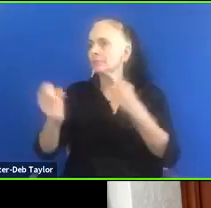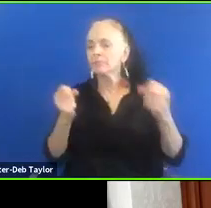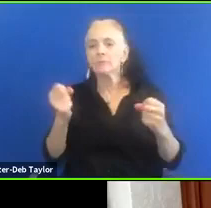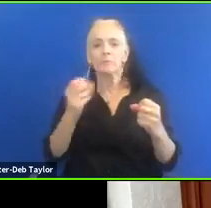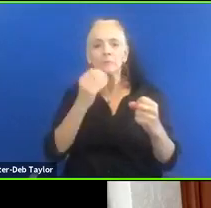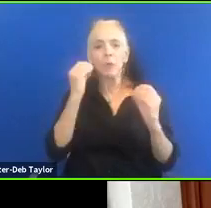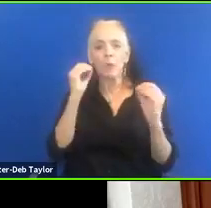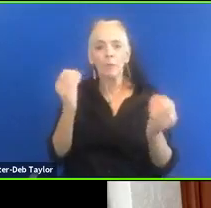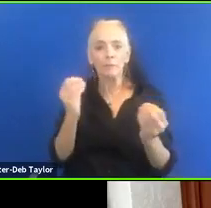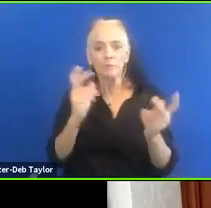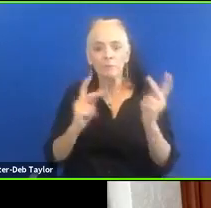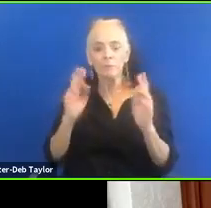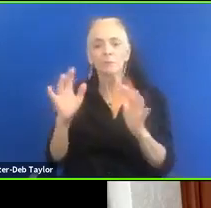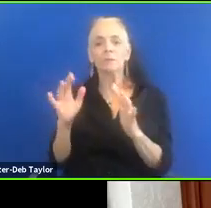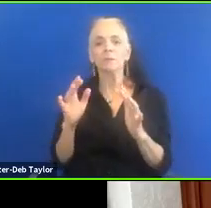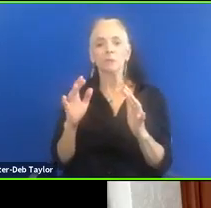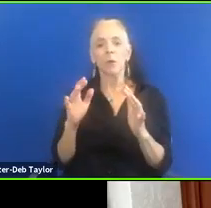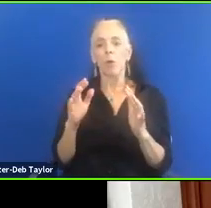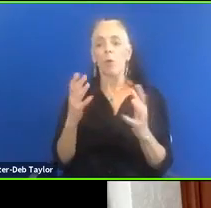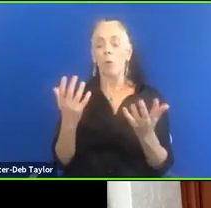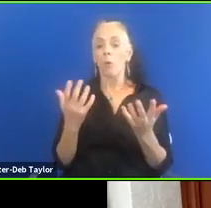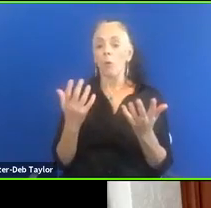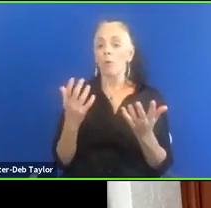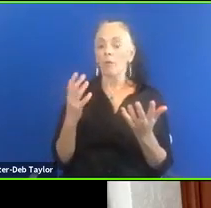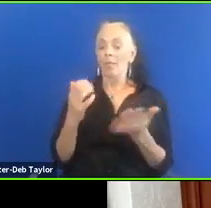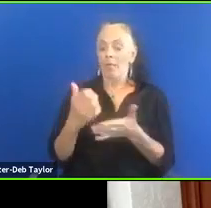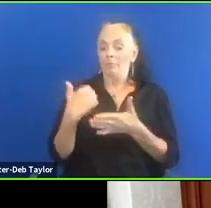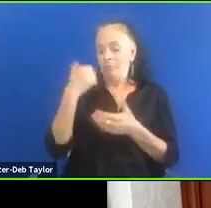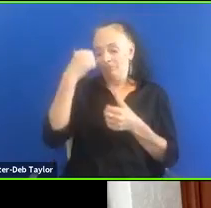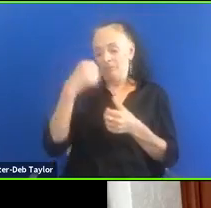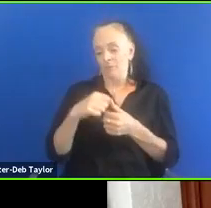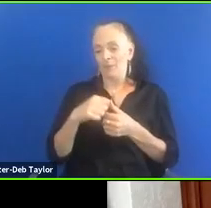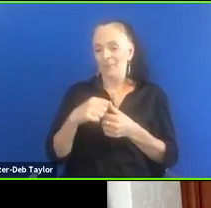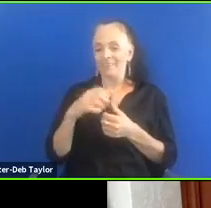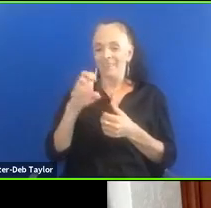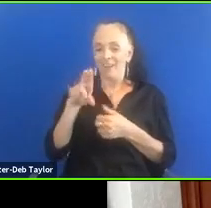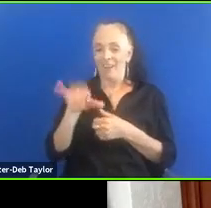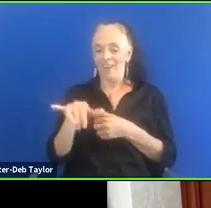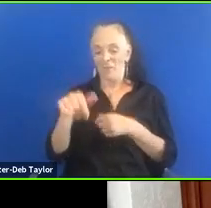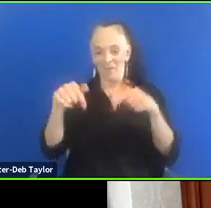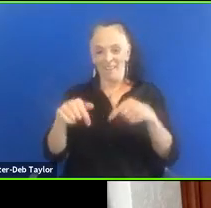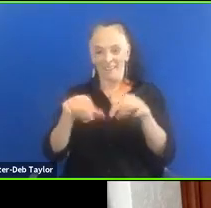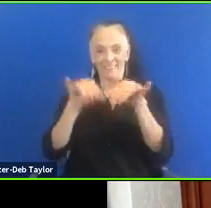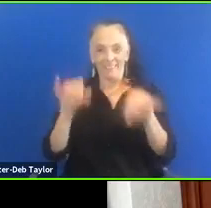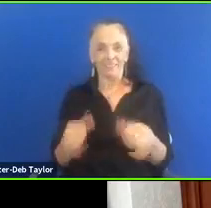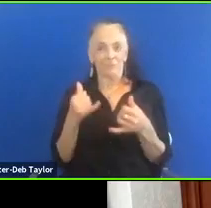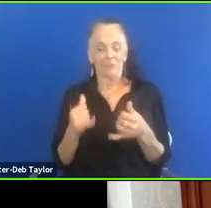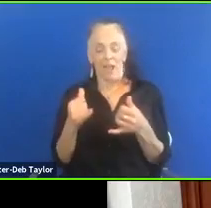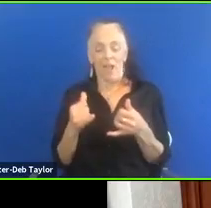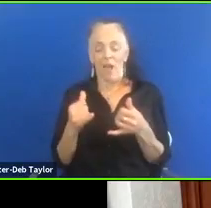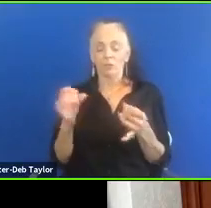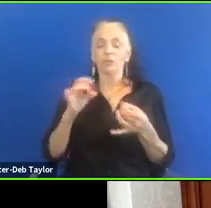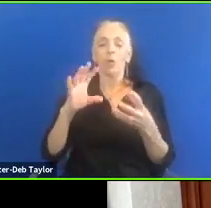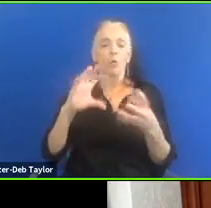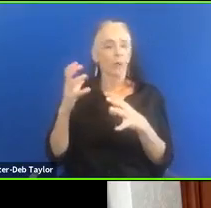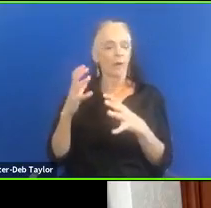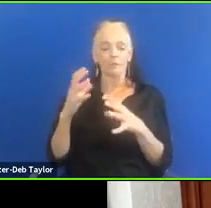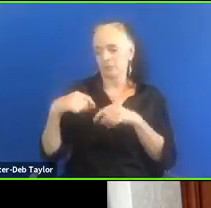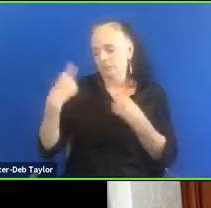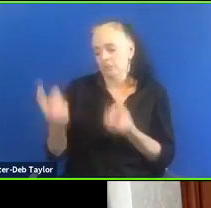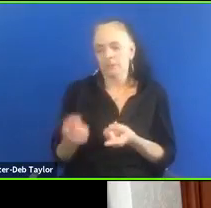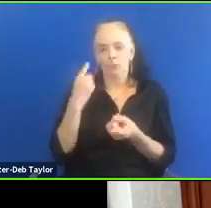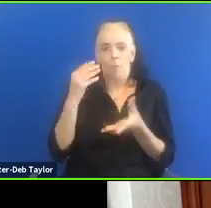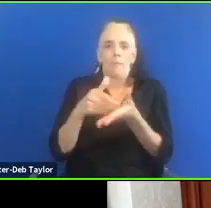and millions of people. And that's I think in some ways the yeses. The yeses are the same yeses we've been organizing